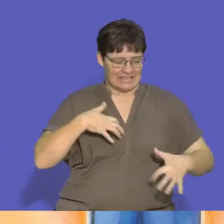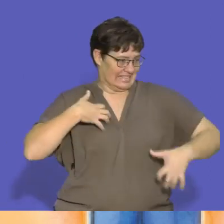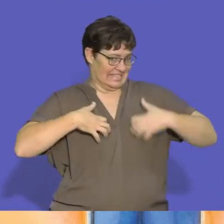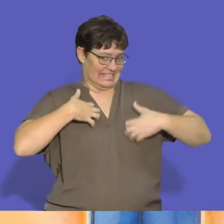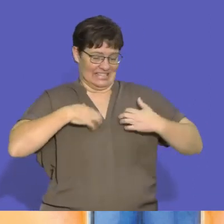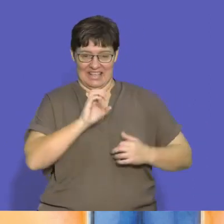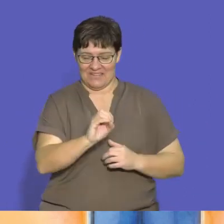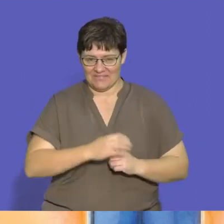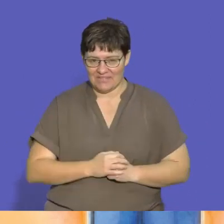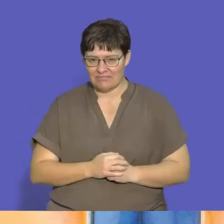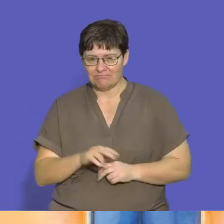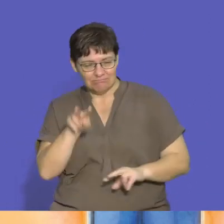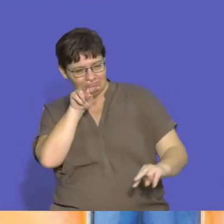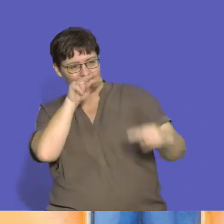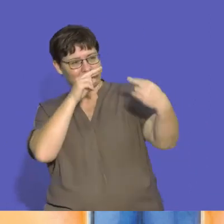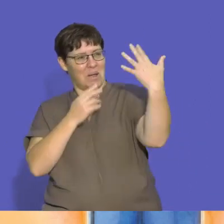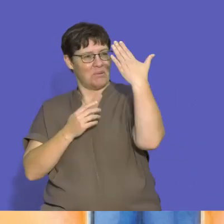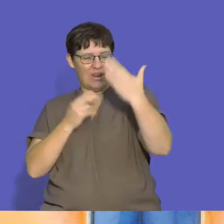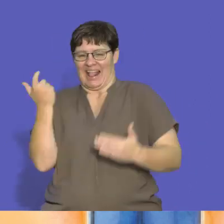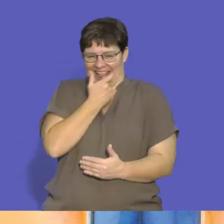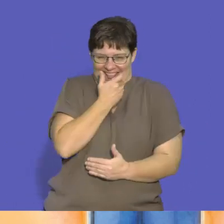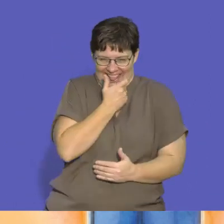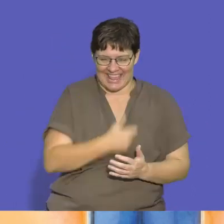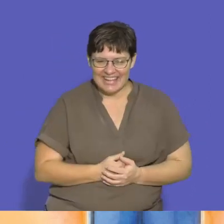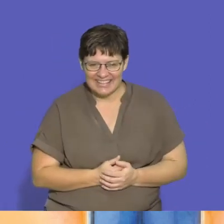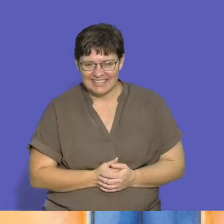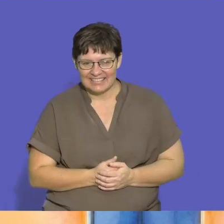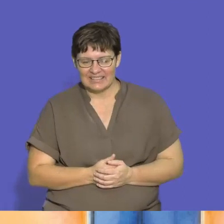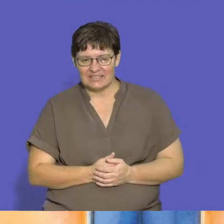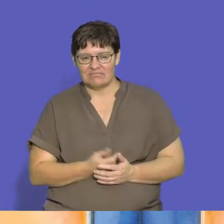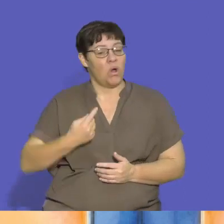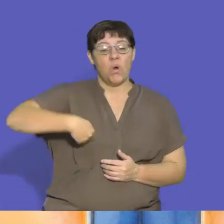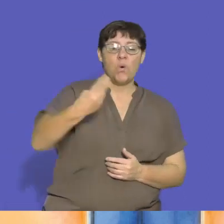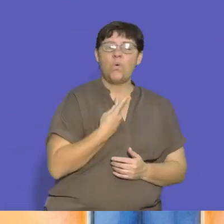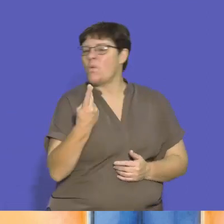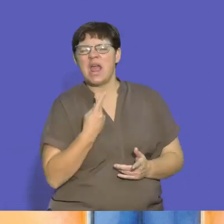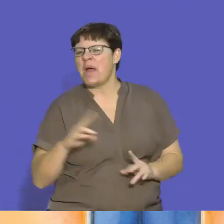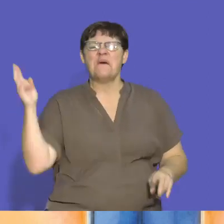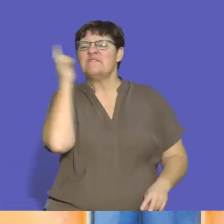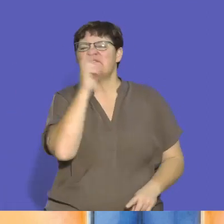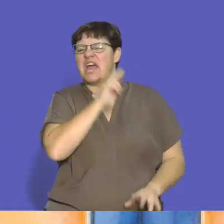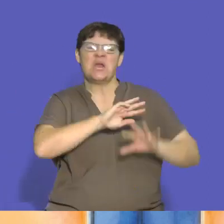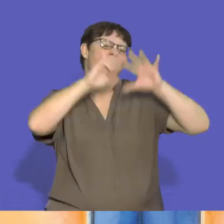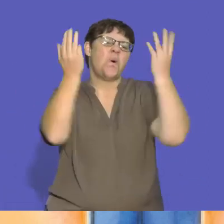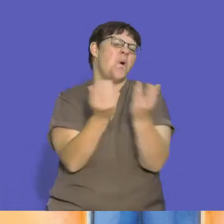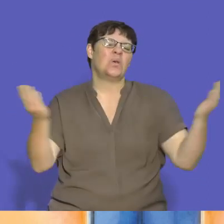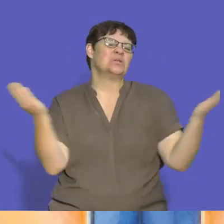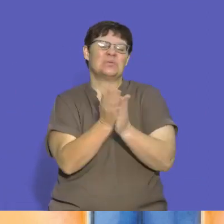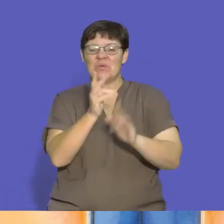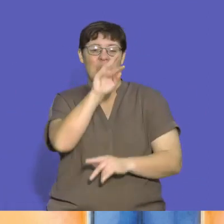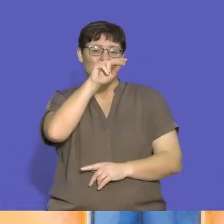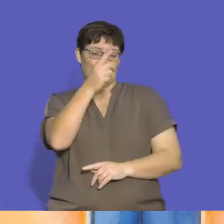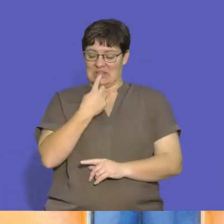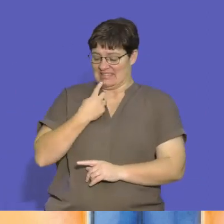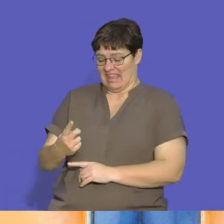very excited. They looked in the mirror and giggled. "We will be the funniest in the whole school,"